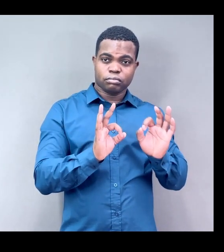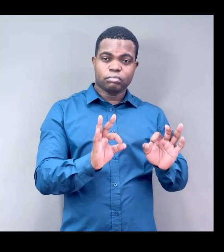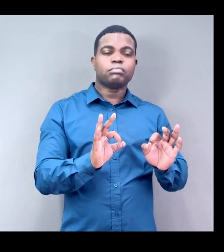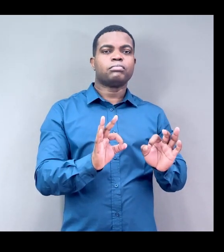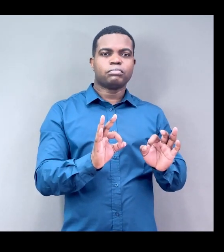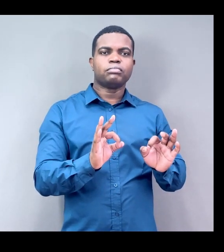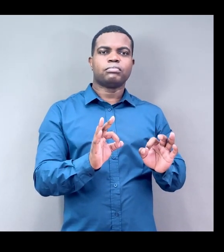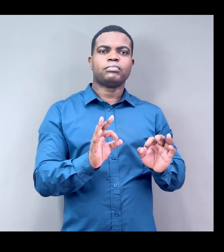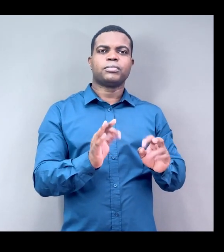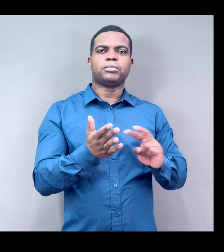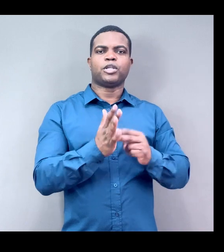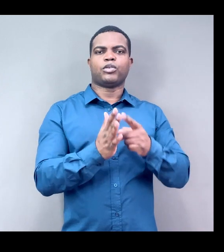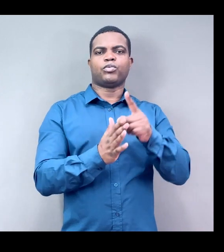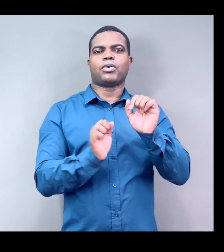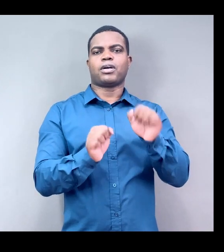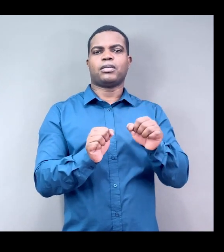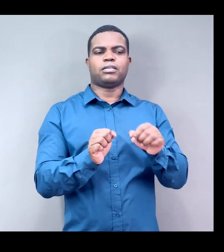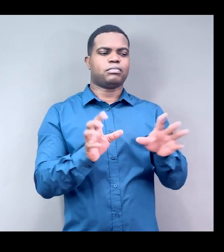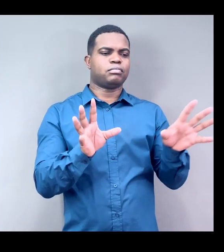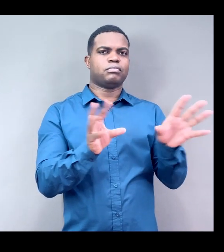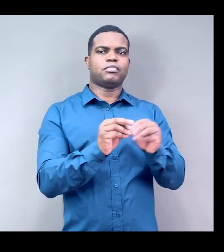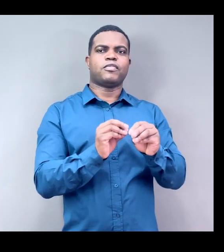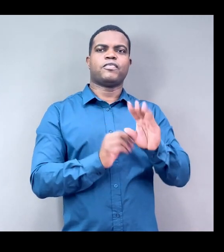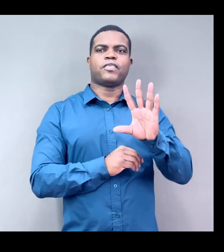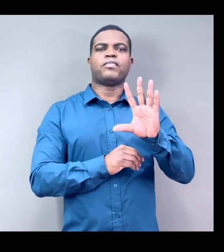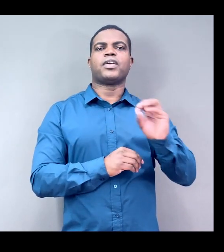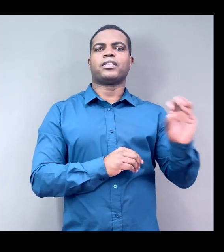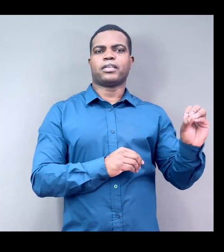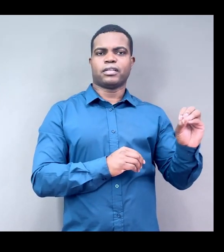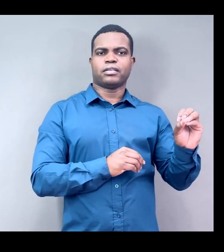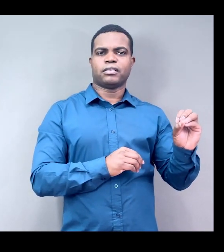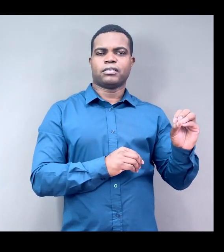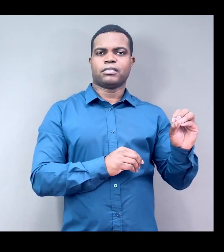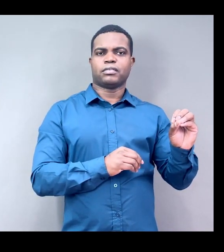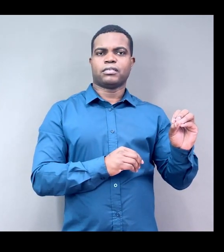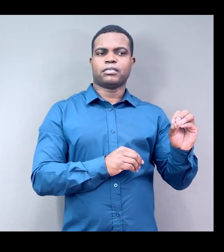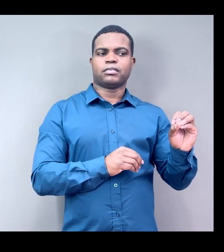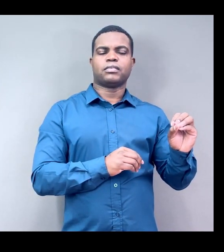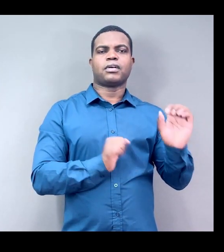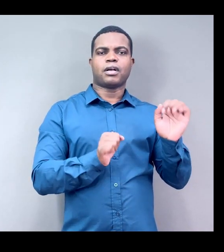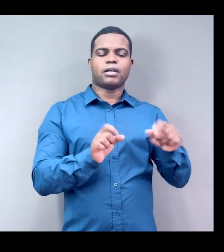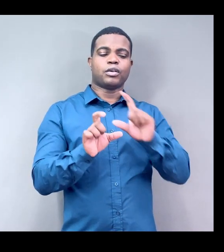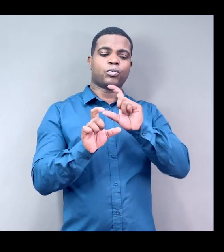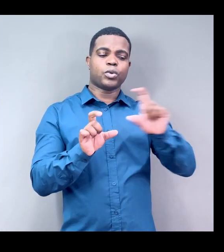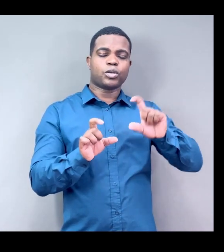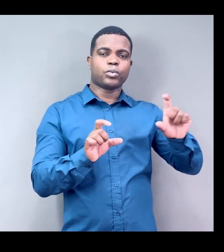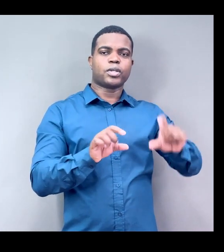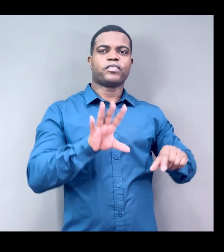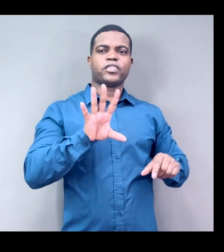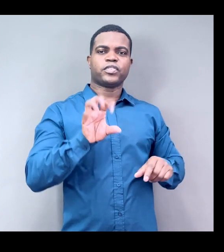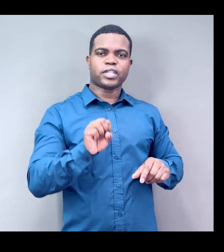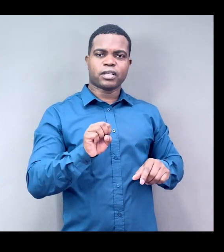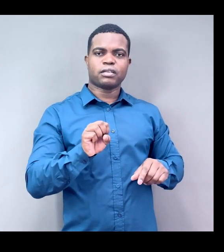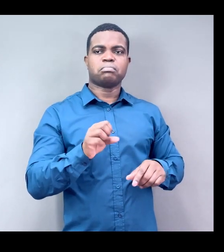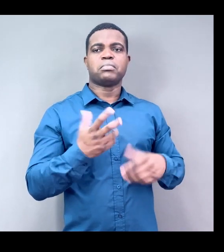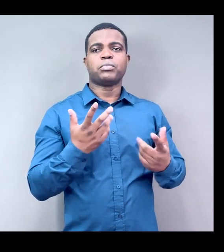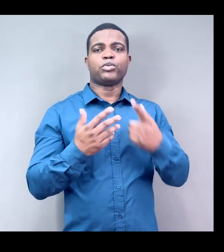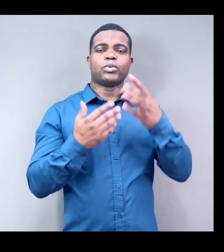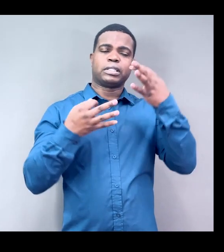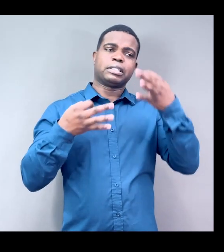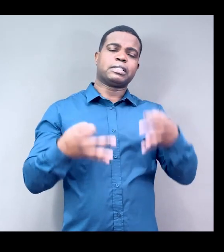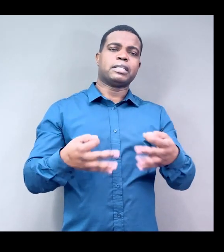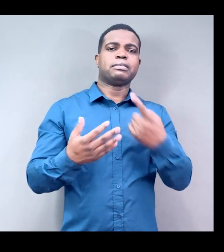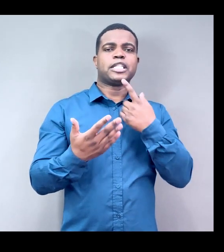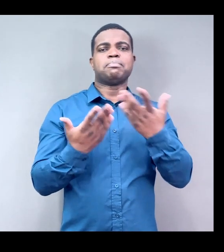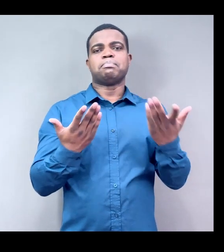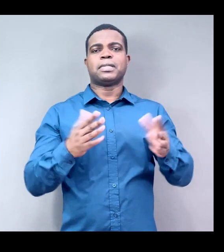that, if you are looking at working with young EU citizens